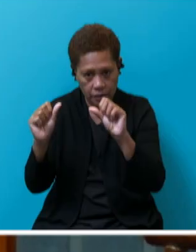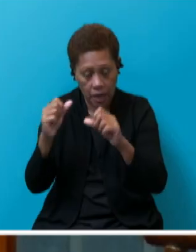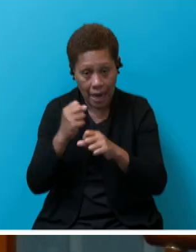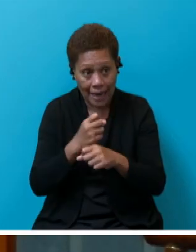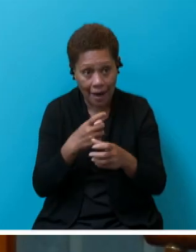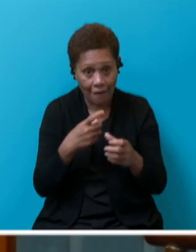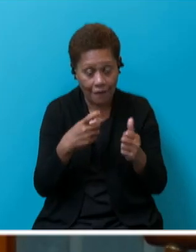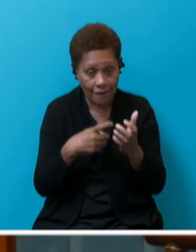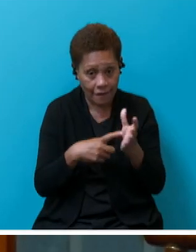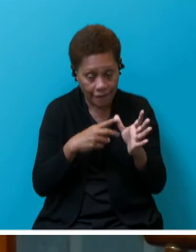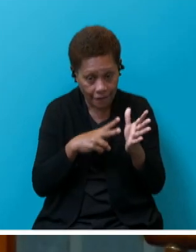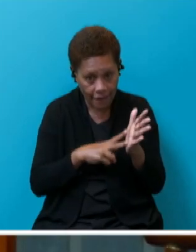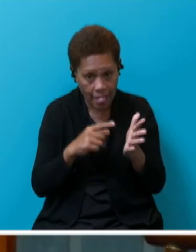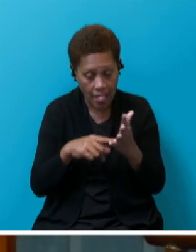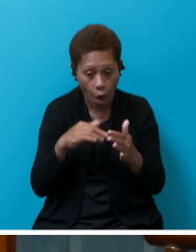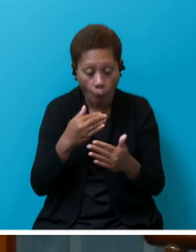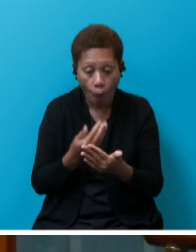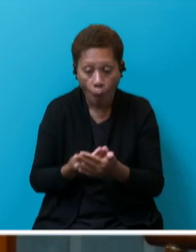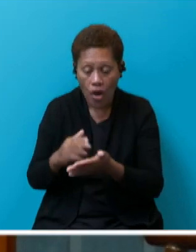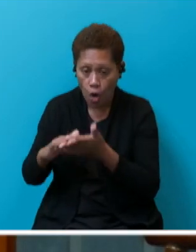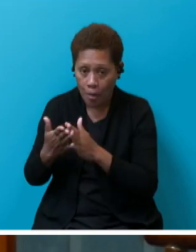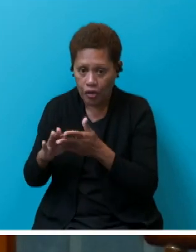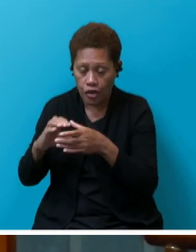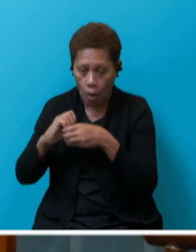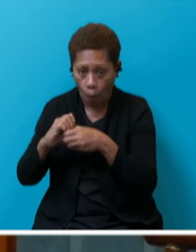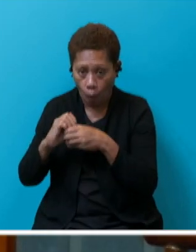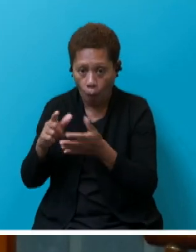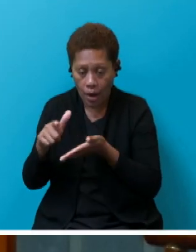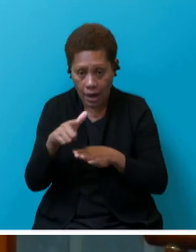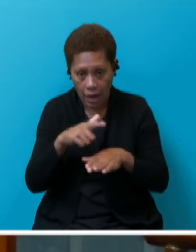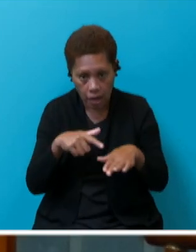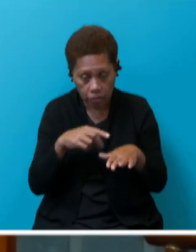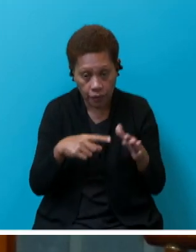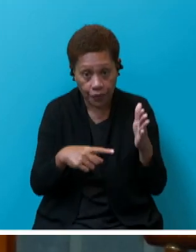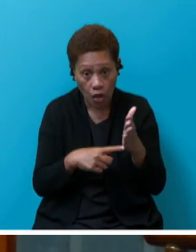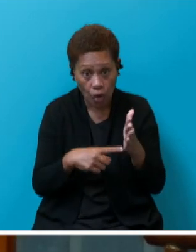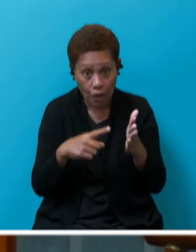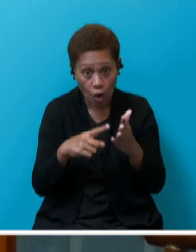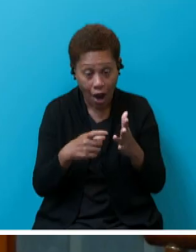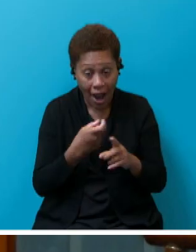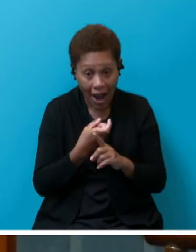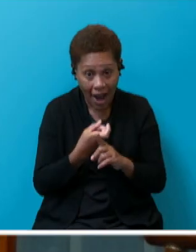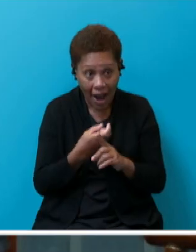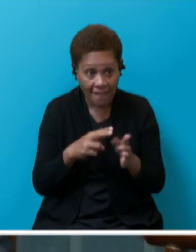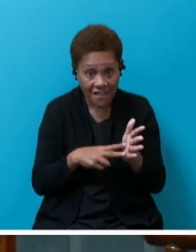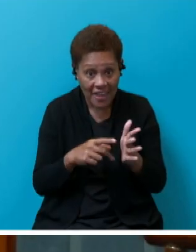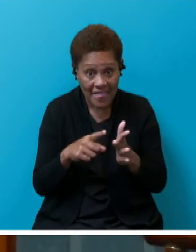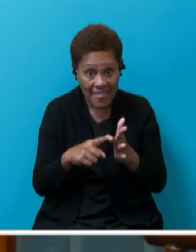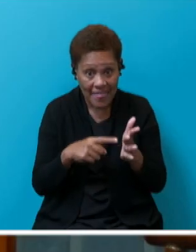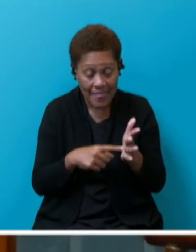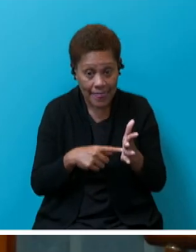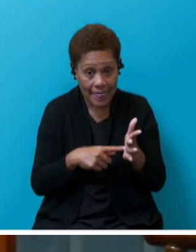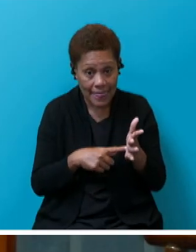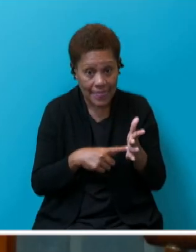on community-owned land. Through this reform, Tok Namara PT Limited would be able to raise funds for